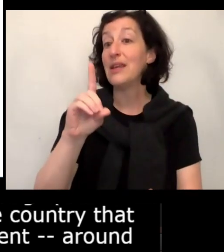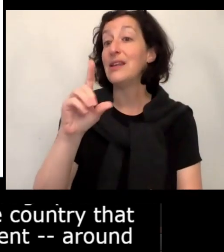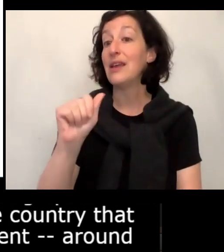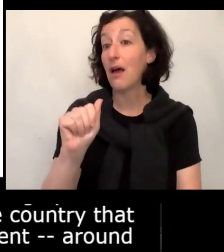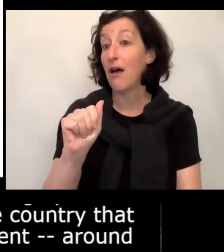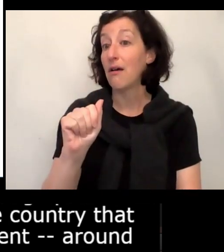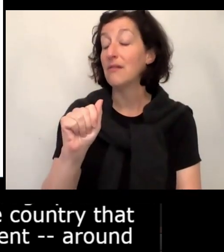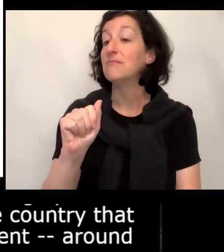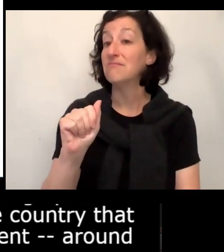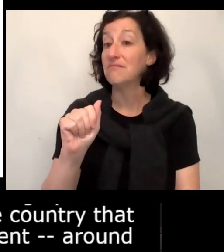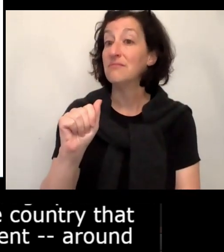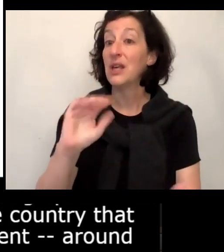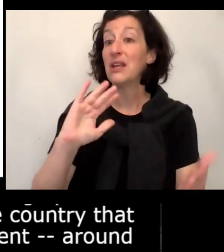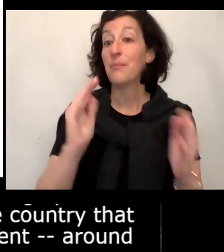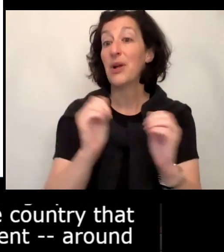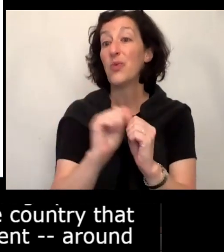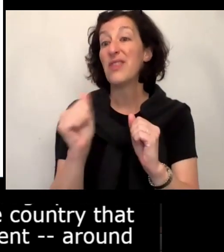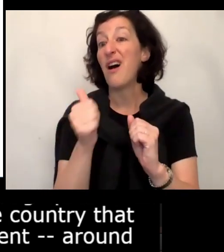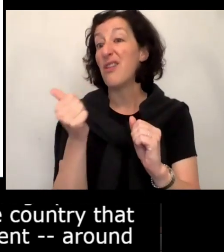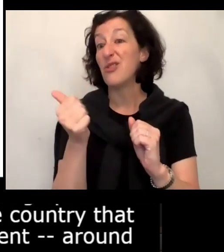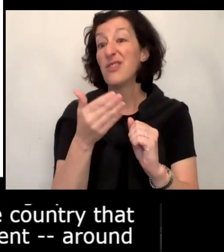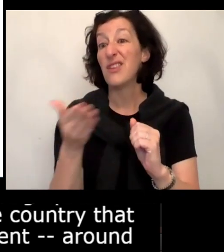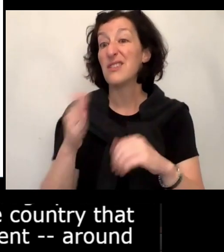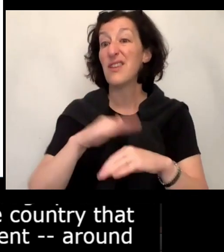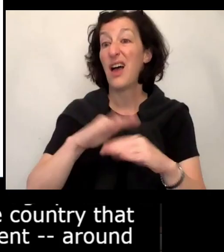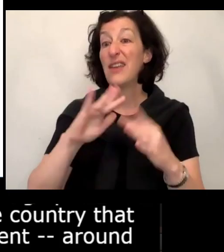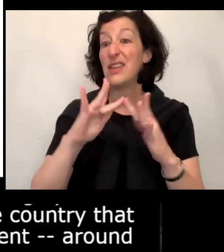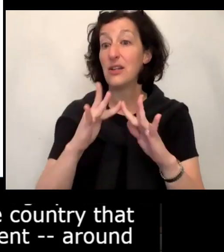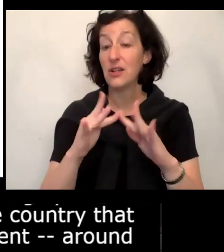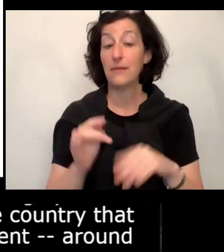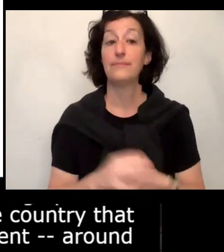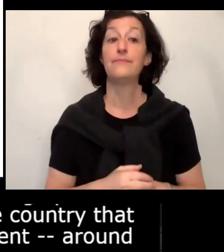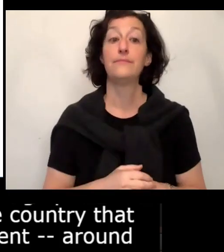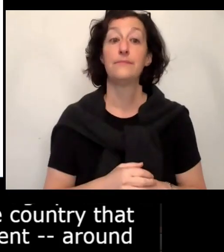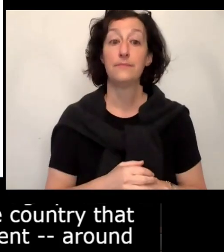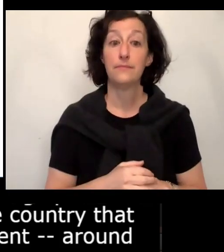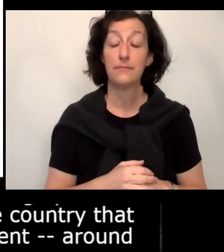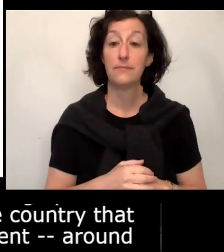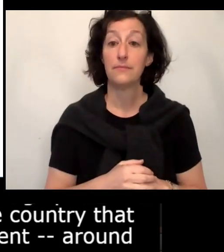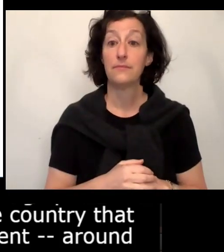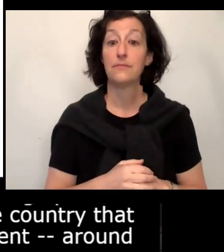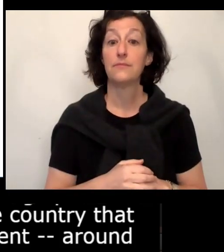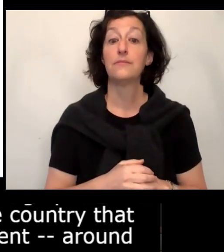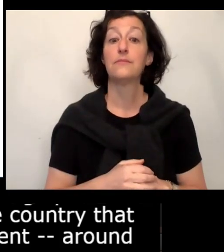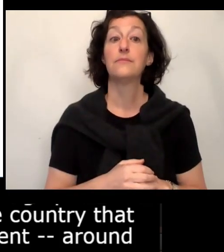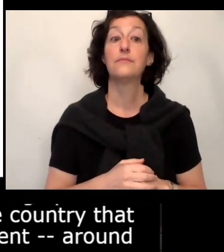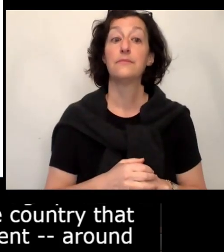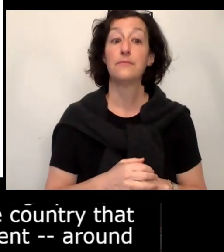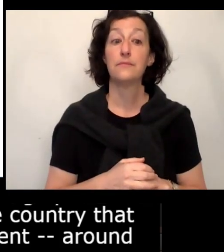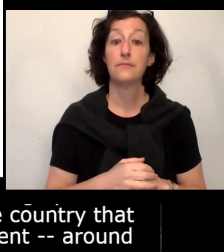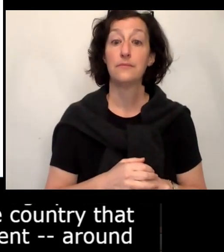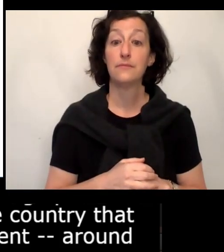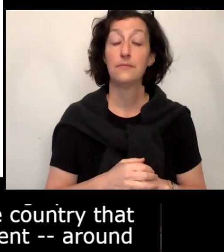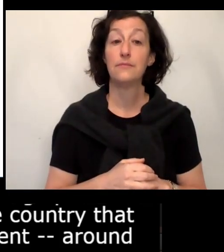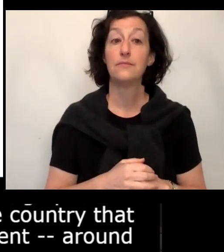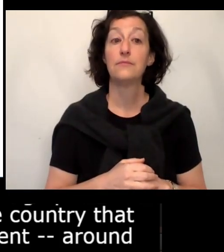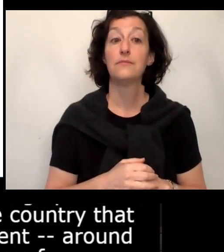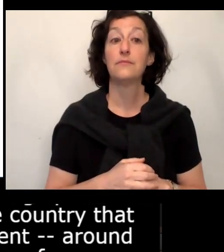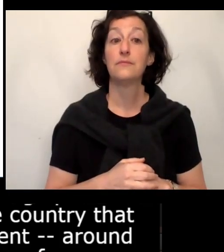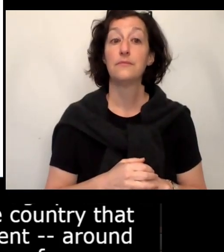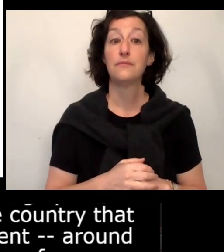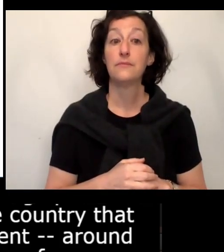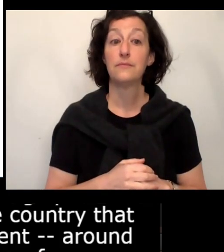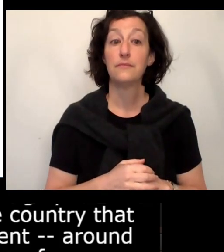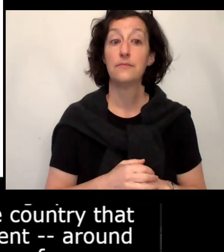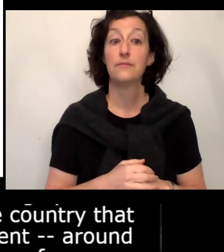And in terms of communication, Currently unmuted. Hold +A button. M. in terms